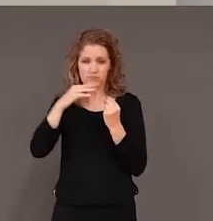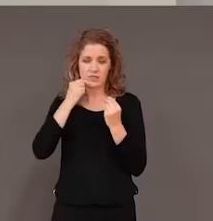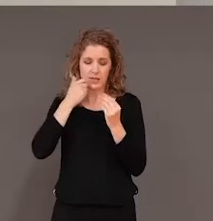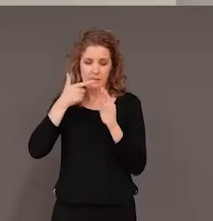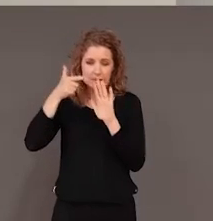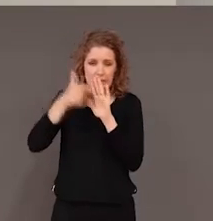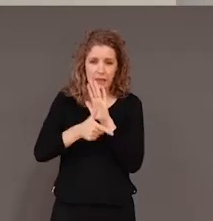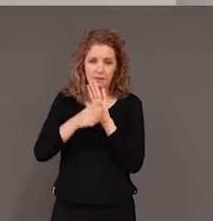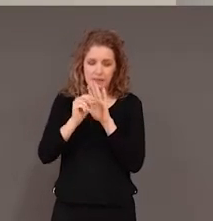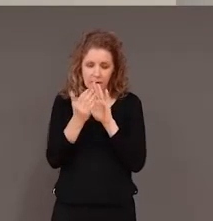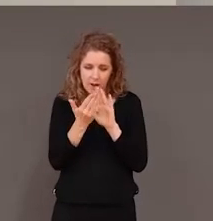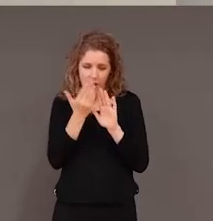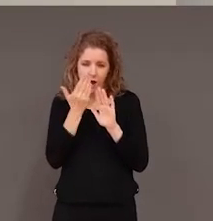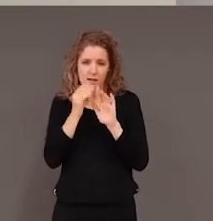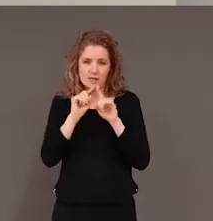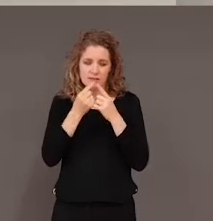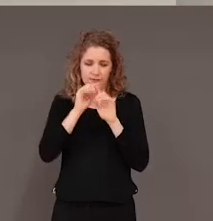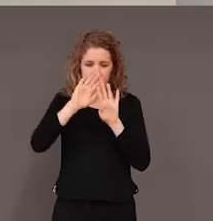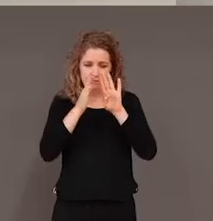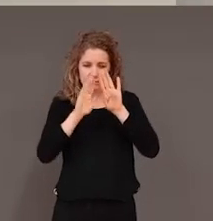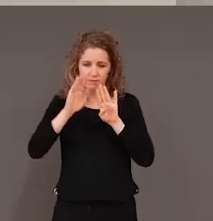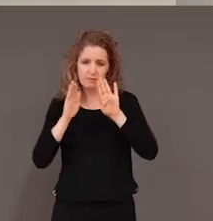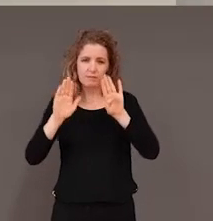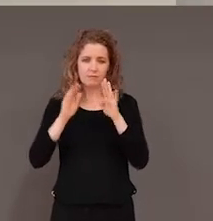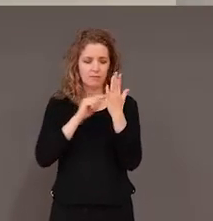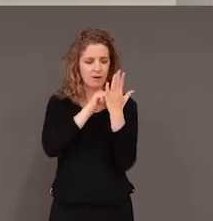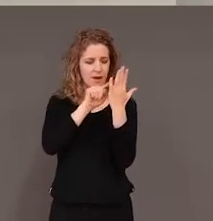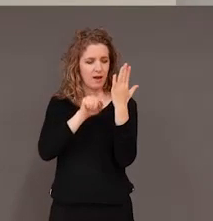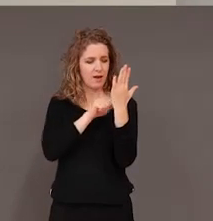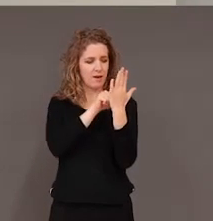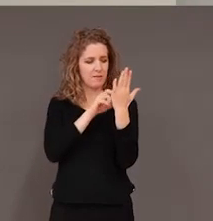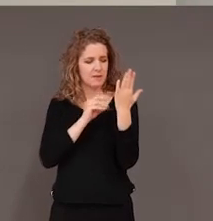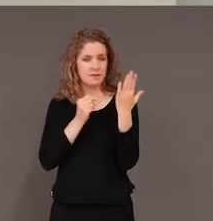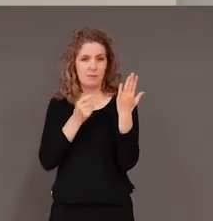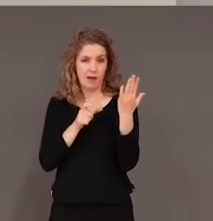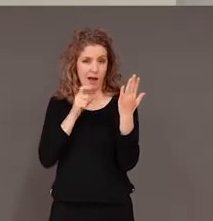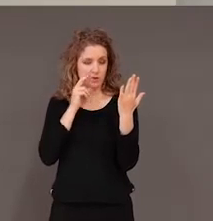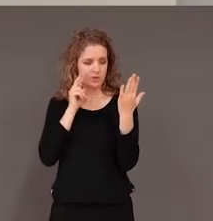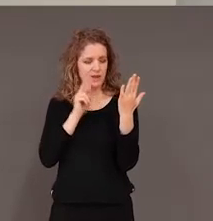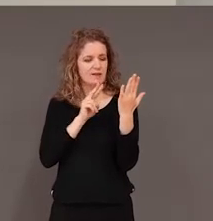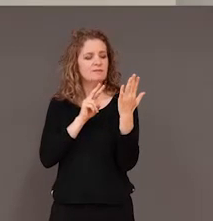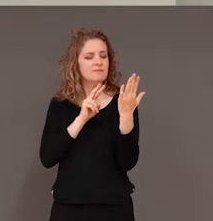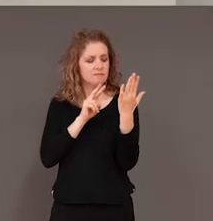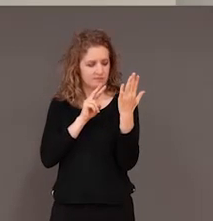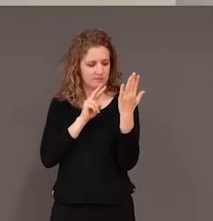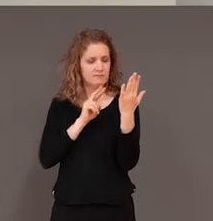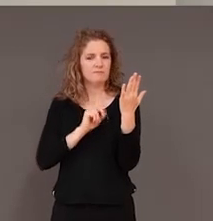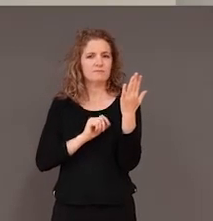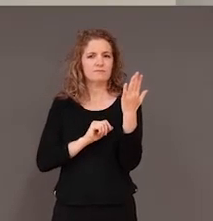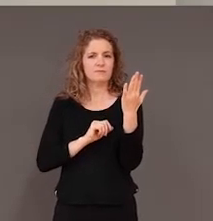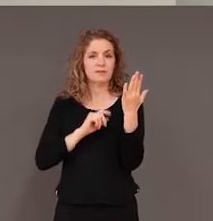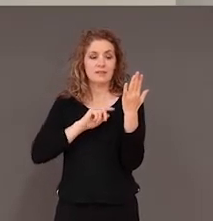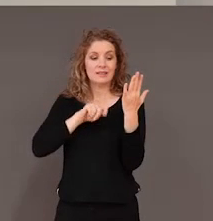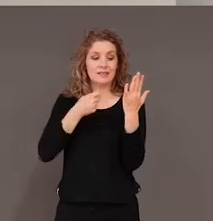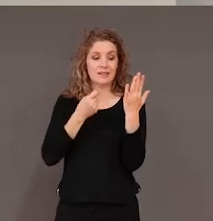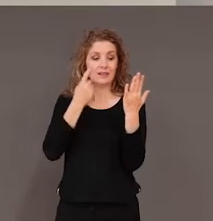horizontal lines, deep and shallow grooves, and lots of tiny little lines that you can hardly see. Now slowly